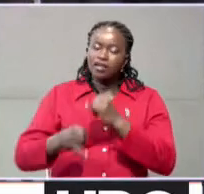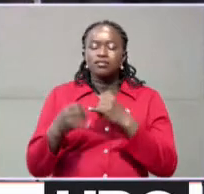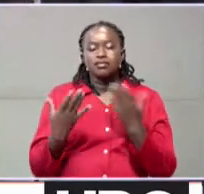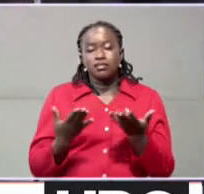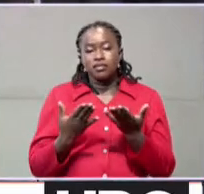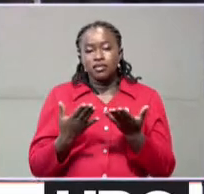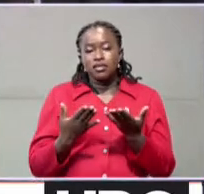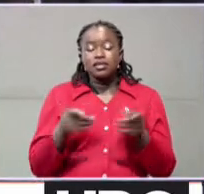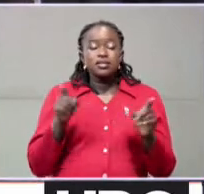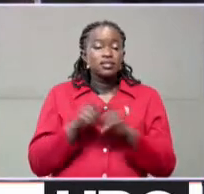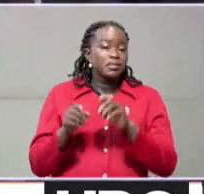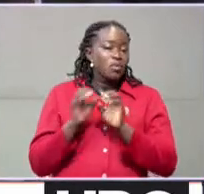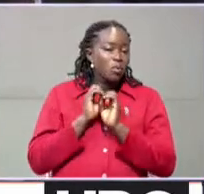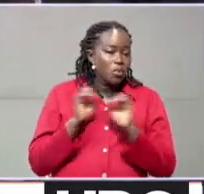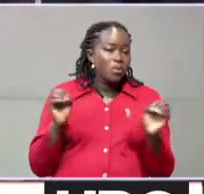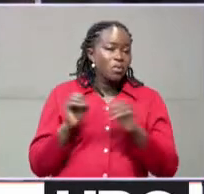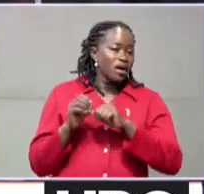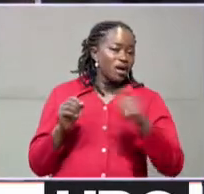and nobody